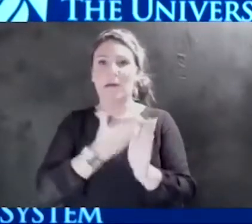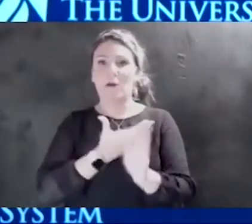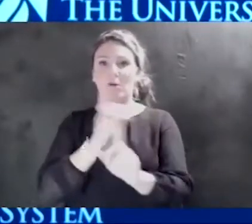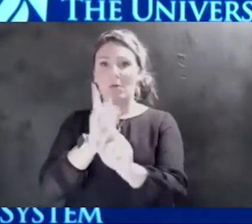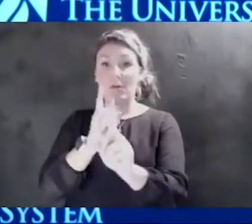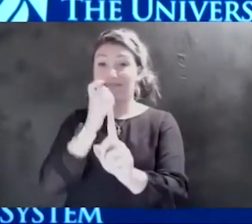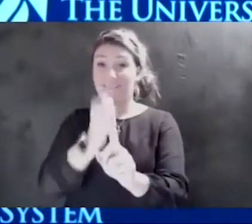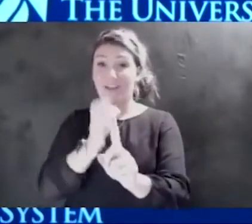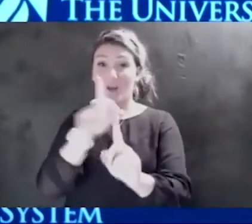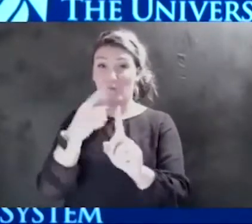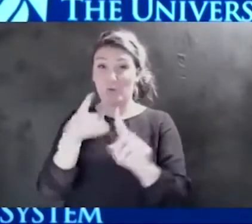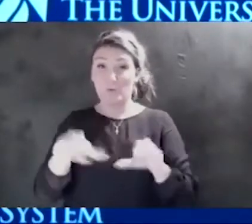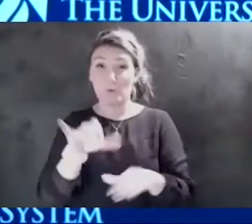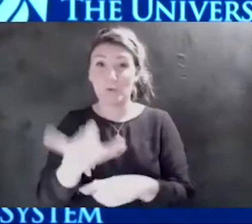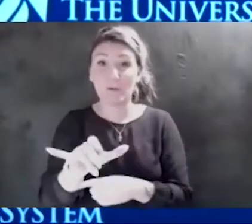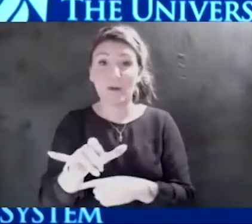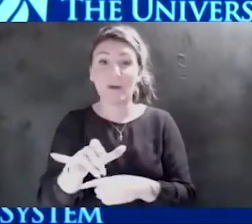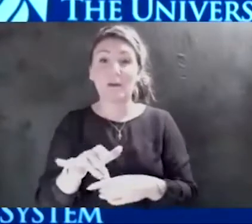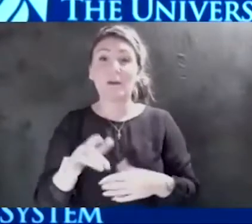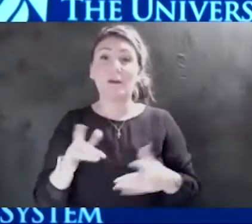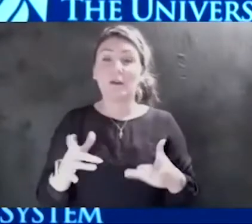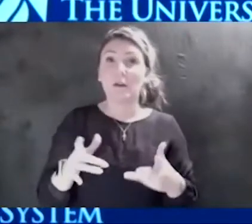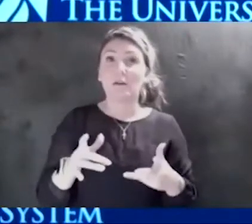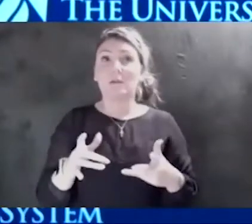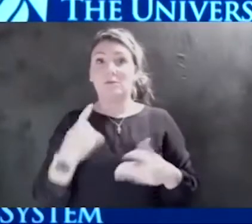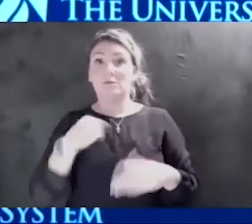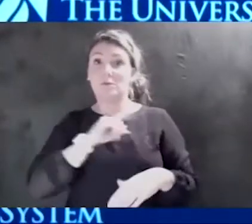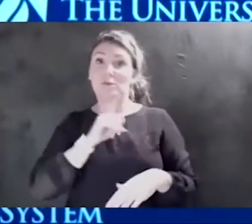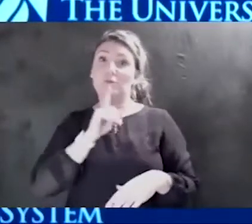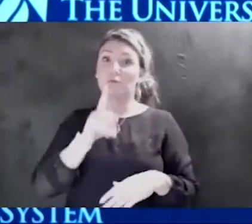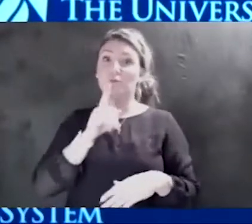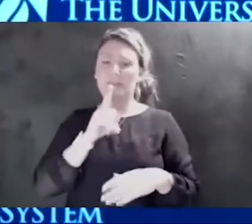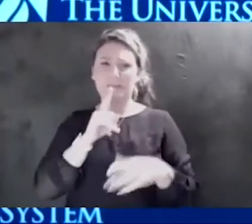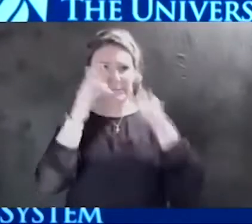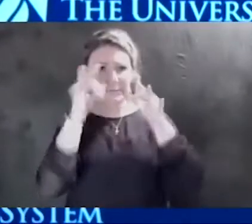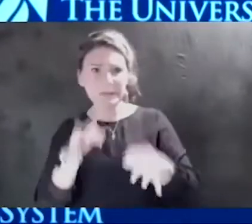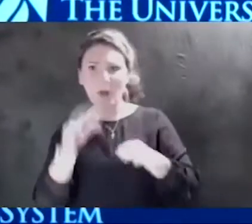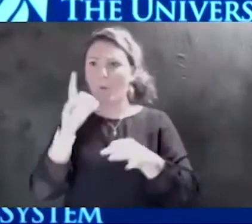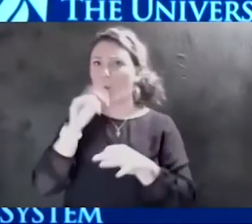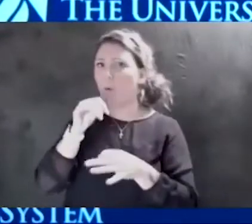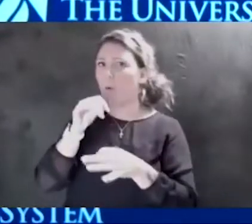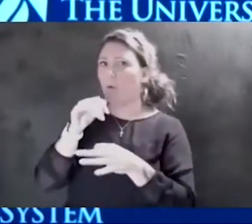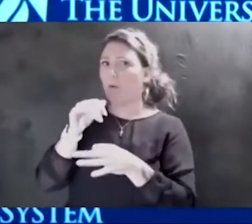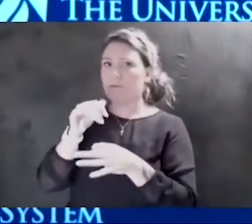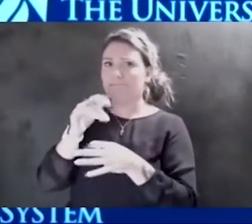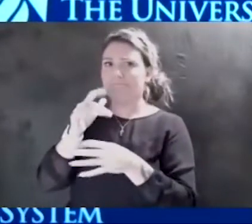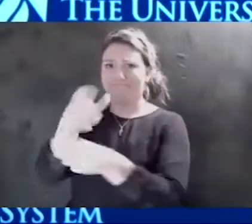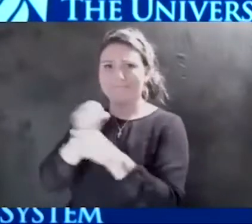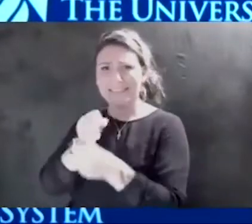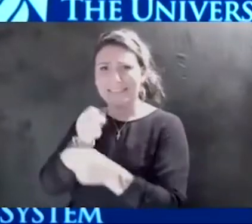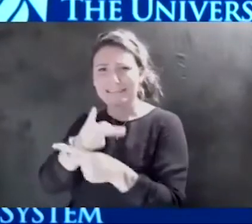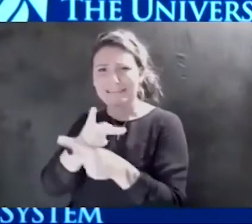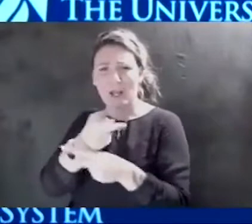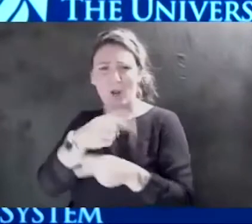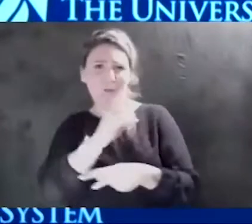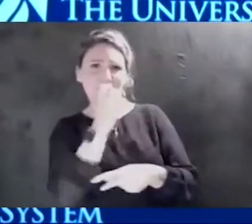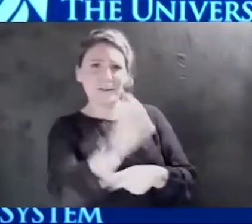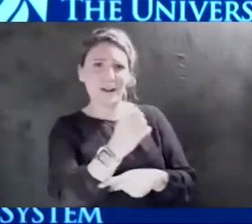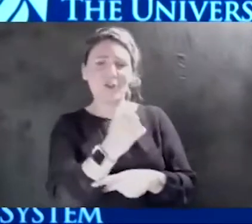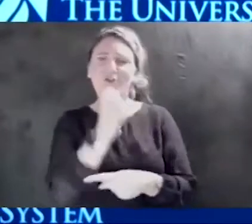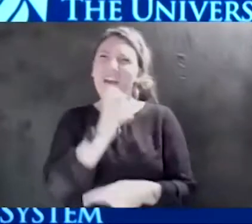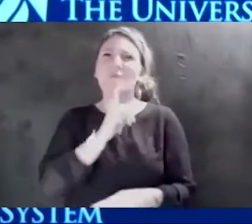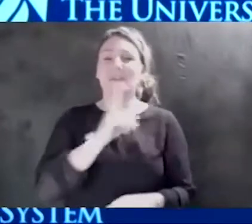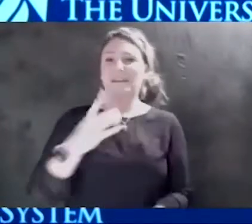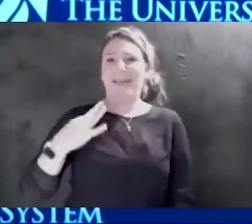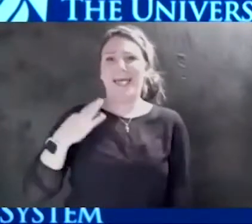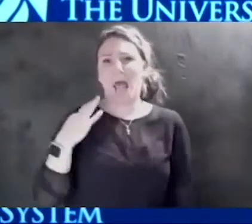we're really triaging care to some patients, right? Because those elective surgeries often aren't really elective. It's, the person who needs their